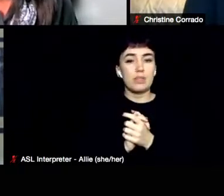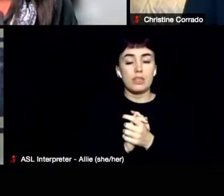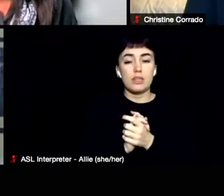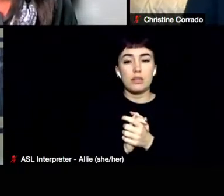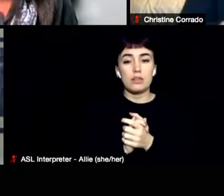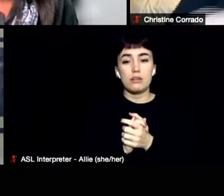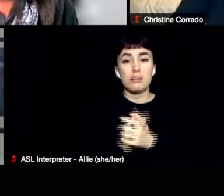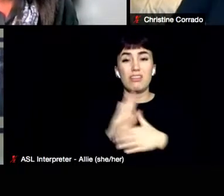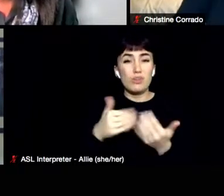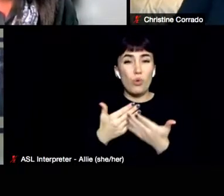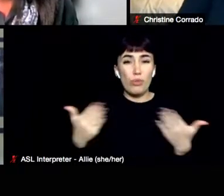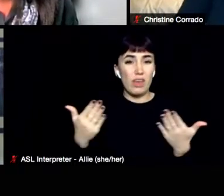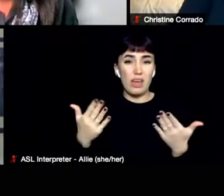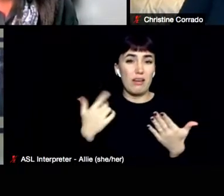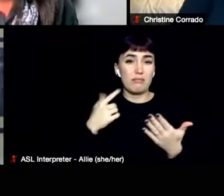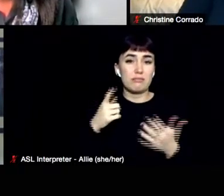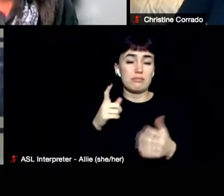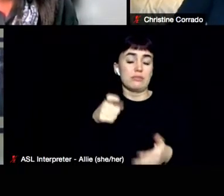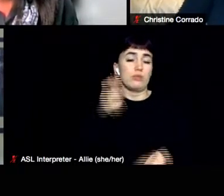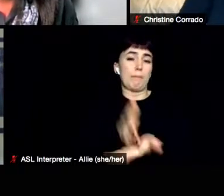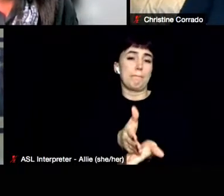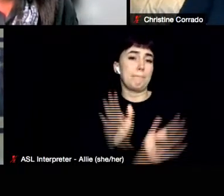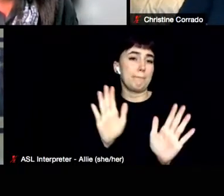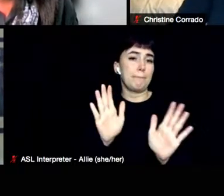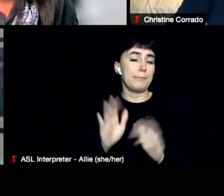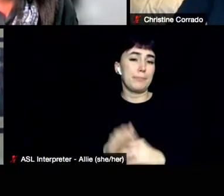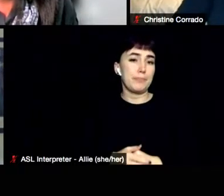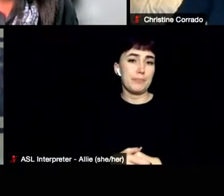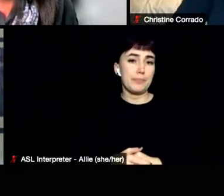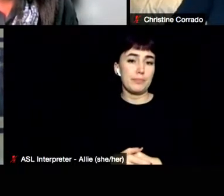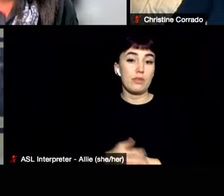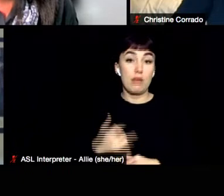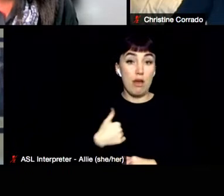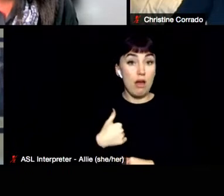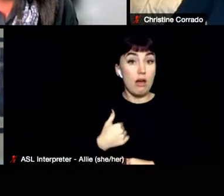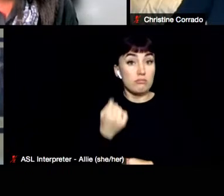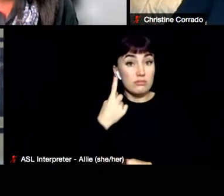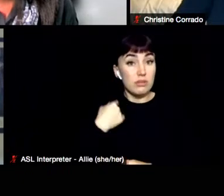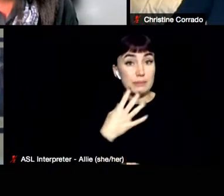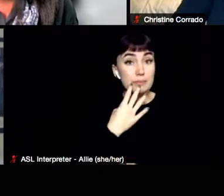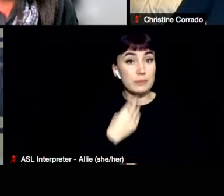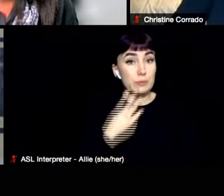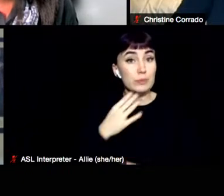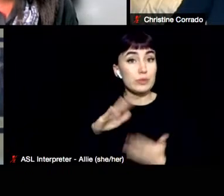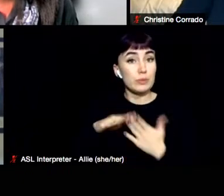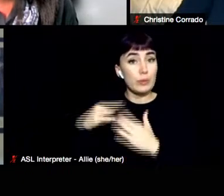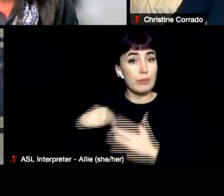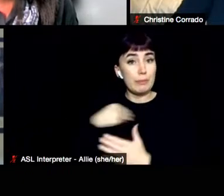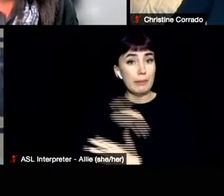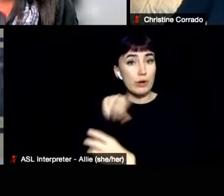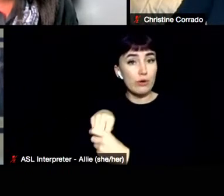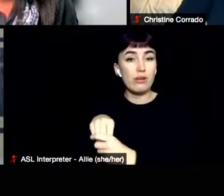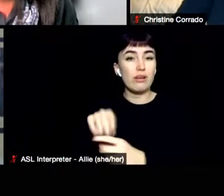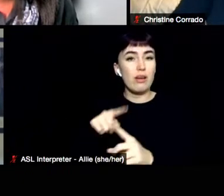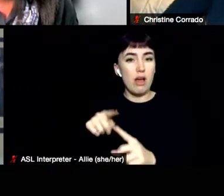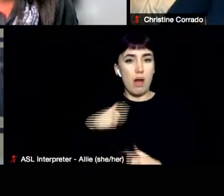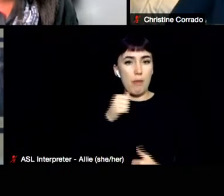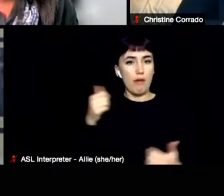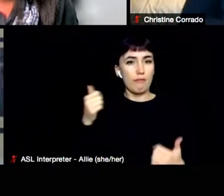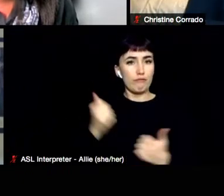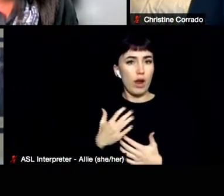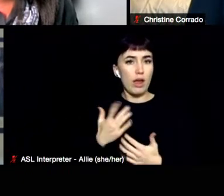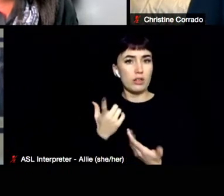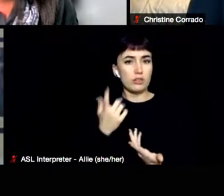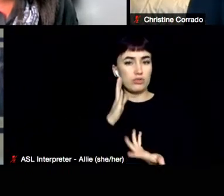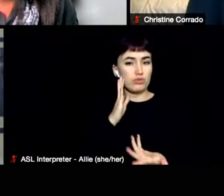this whole thing has got to stop. And again, I am a member of the Jewish community, but I'm not afraid of